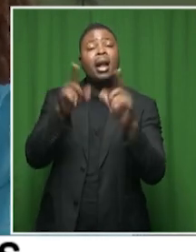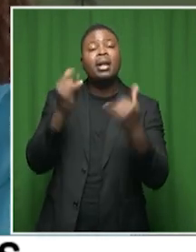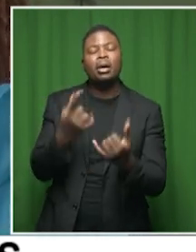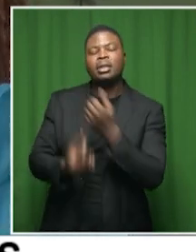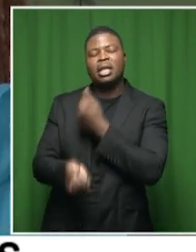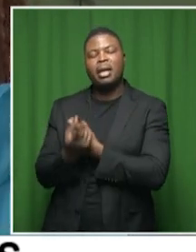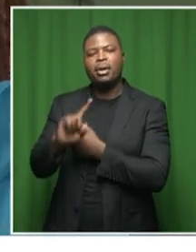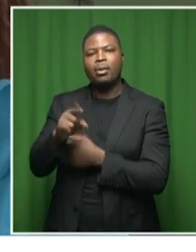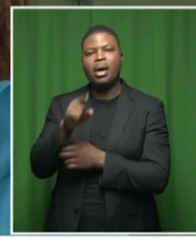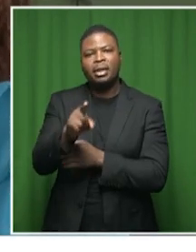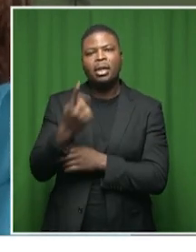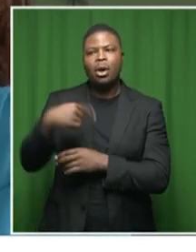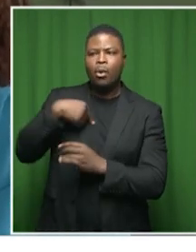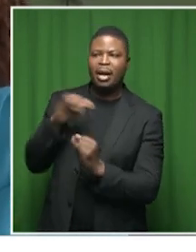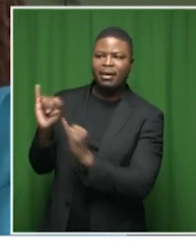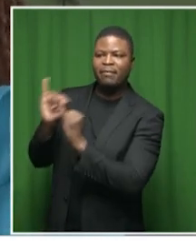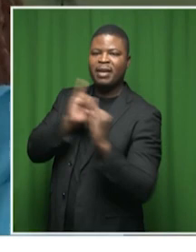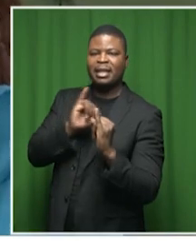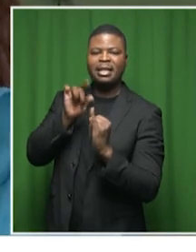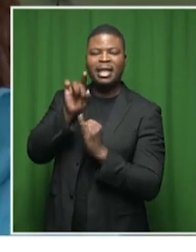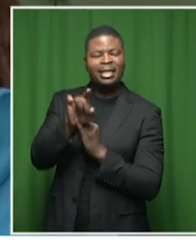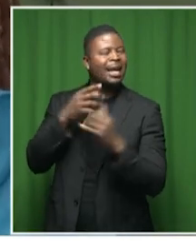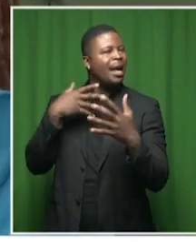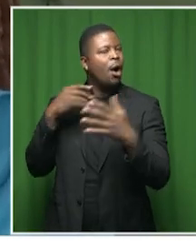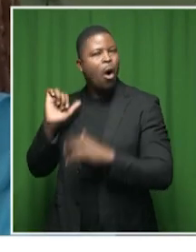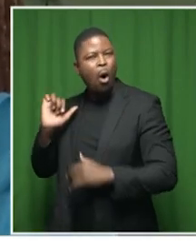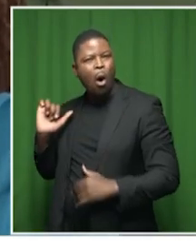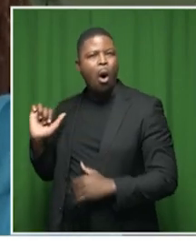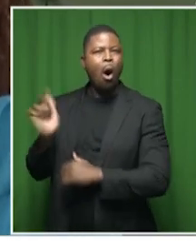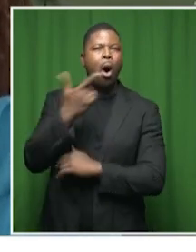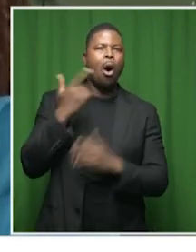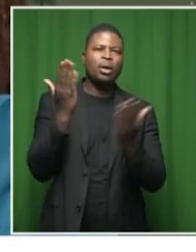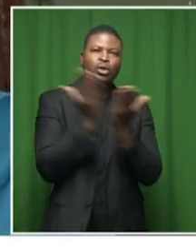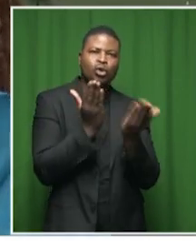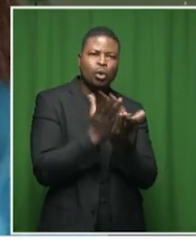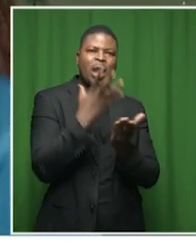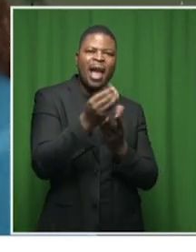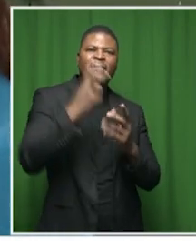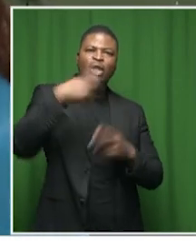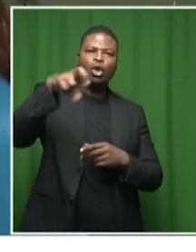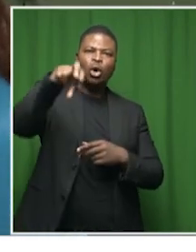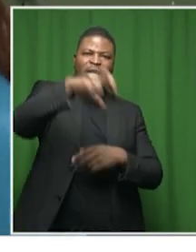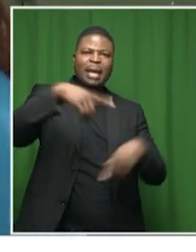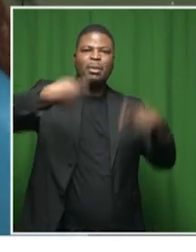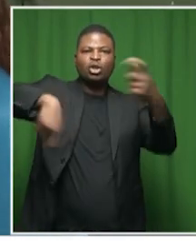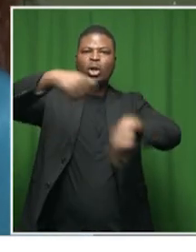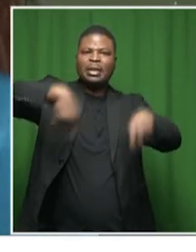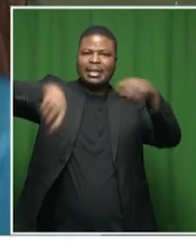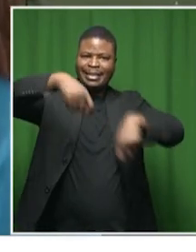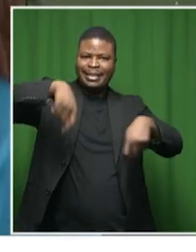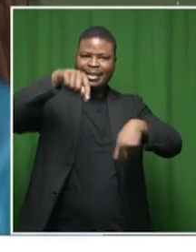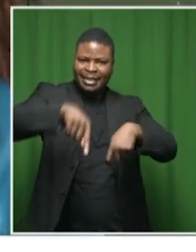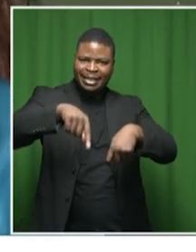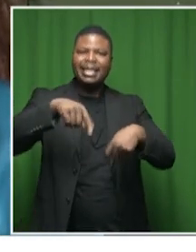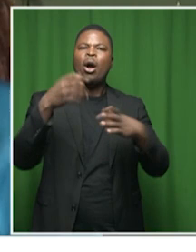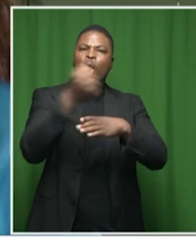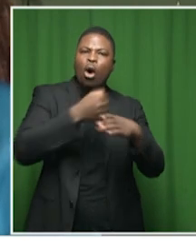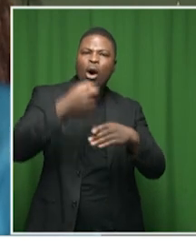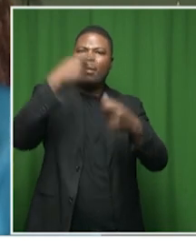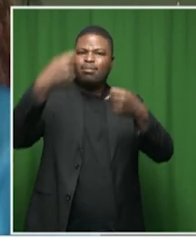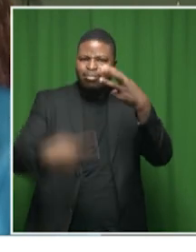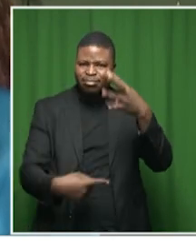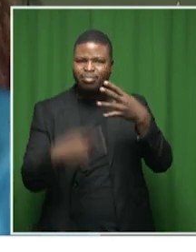that we've invited every school that has tourism, hospitality and specializes in consumer studies,